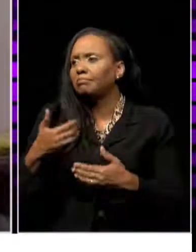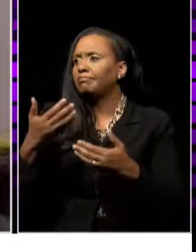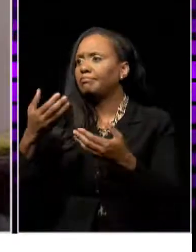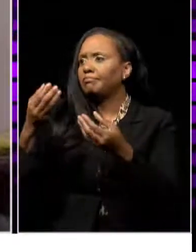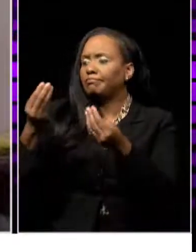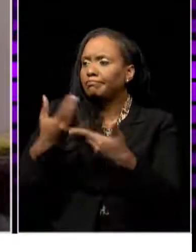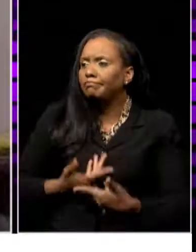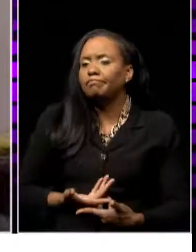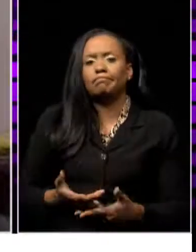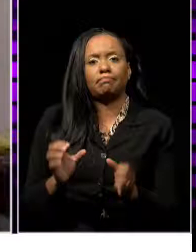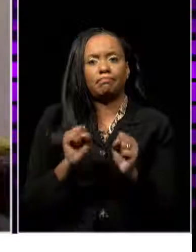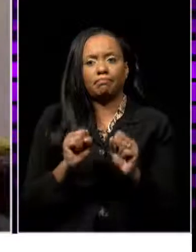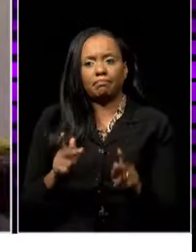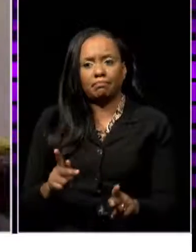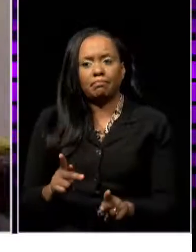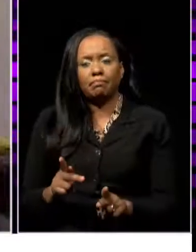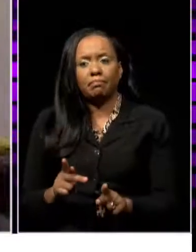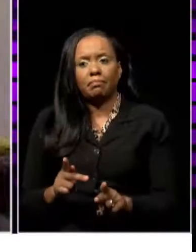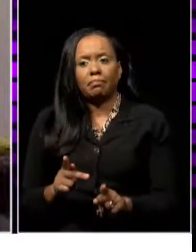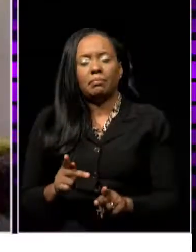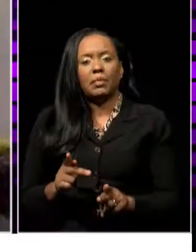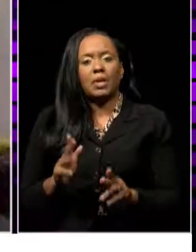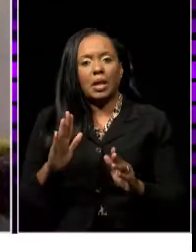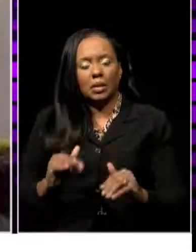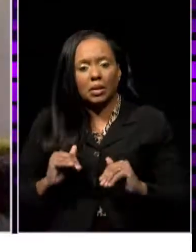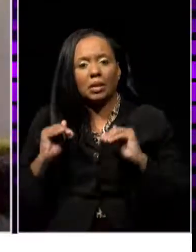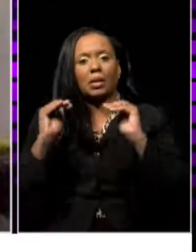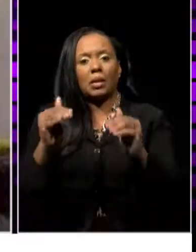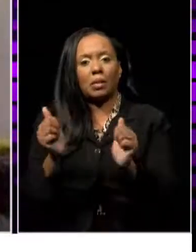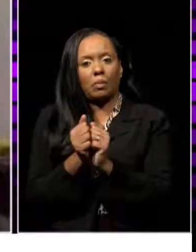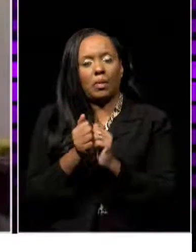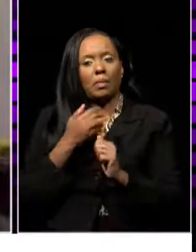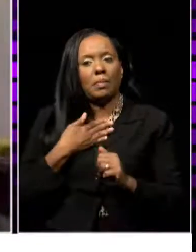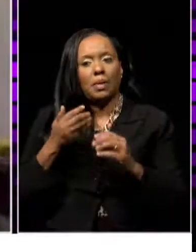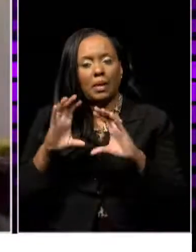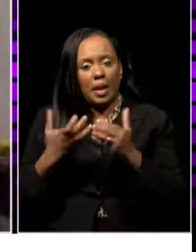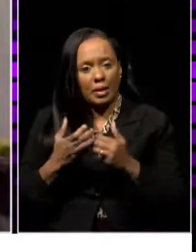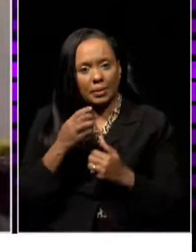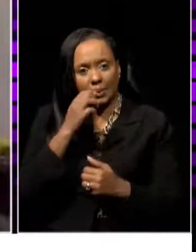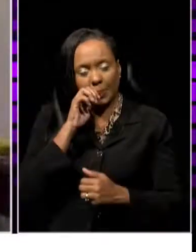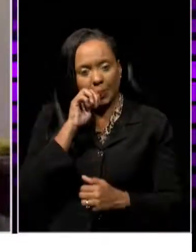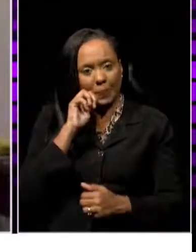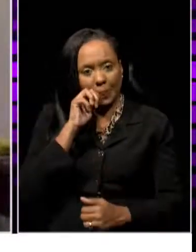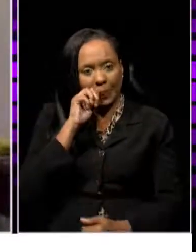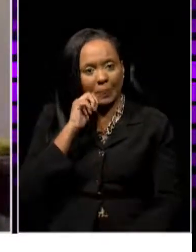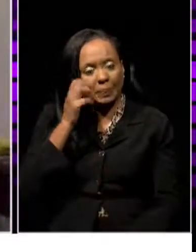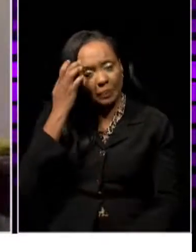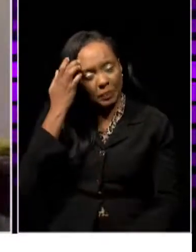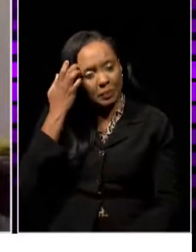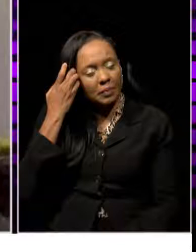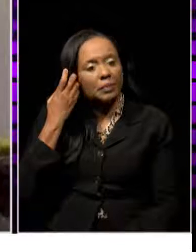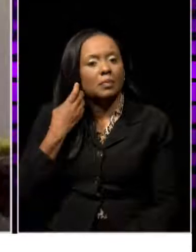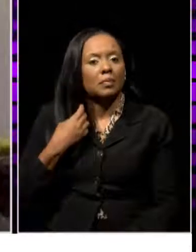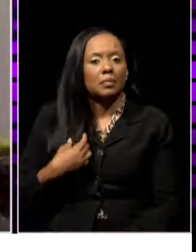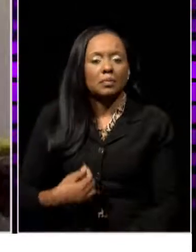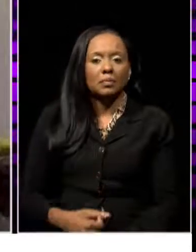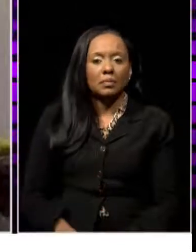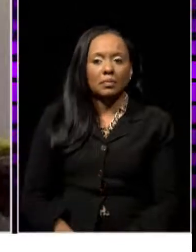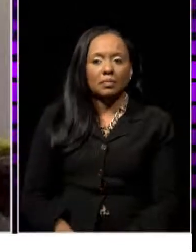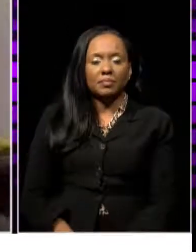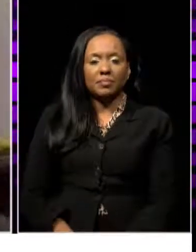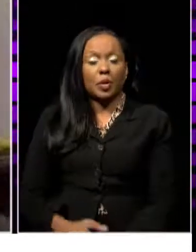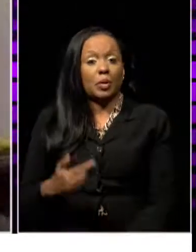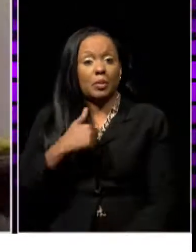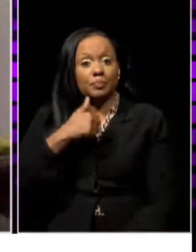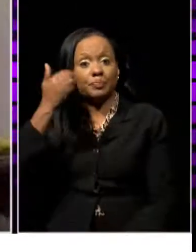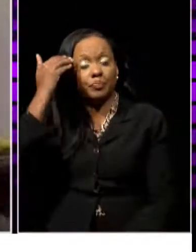to bring them forward to this year. So because of that setup, I know most of the